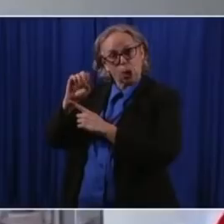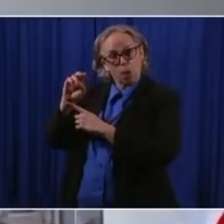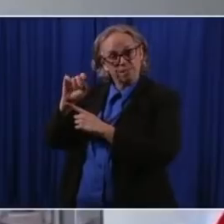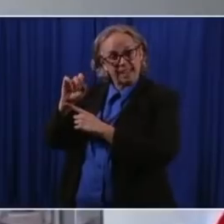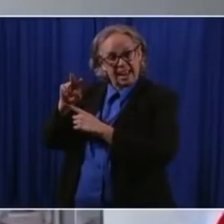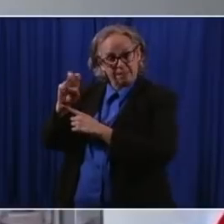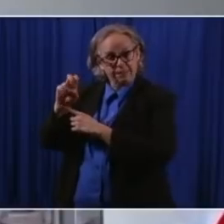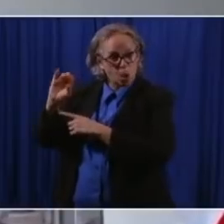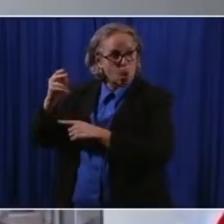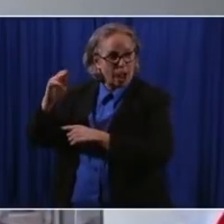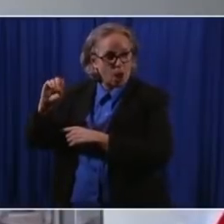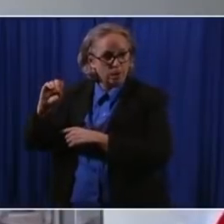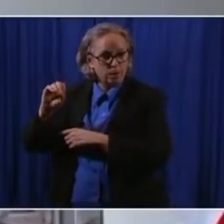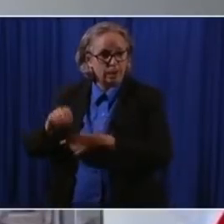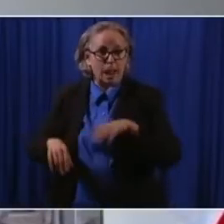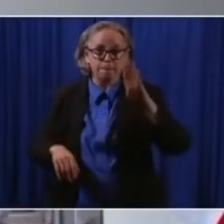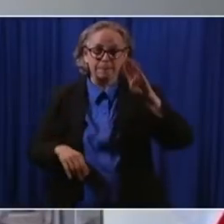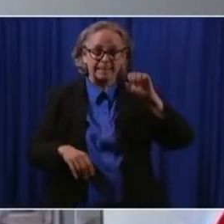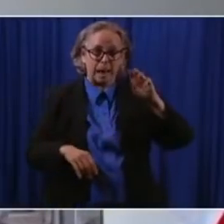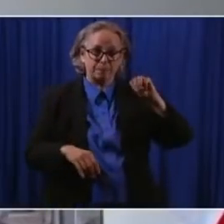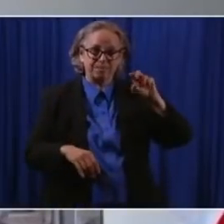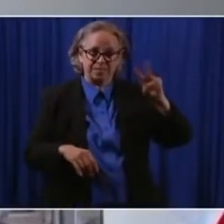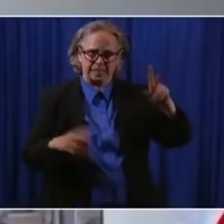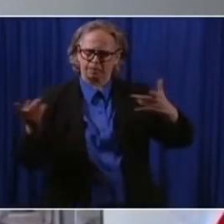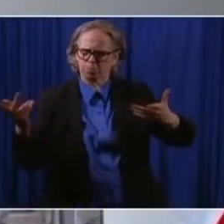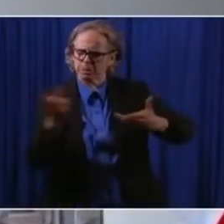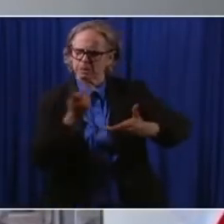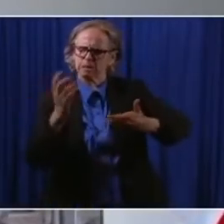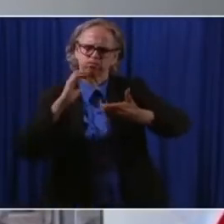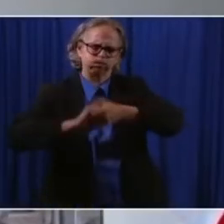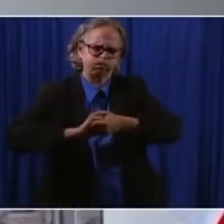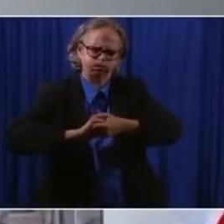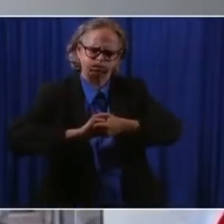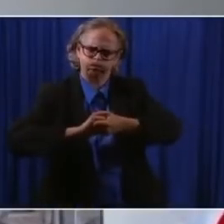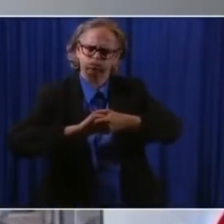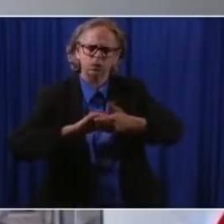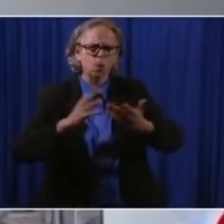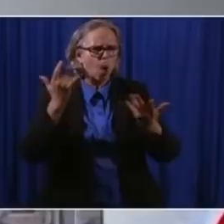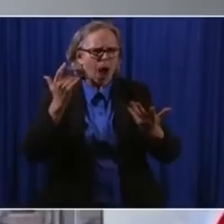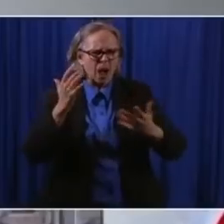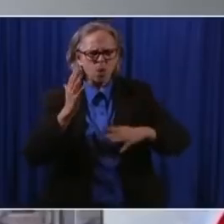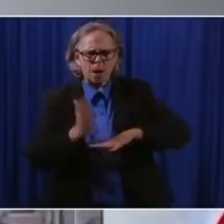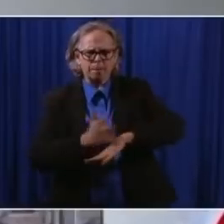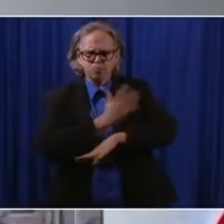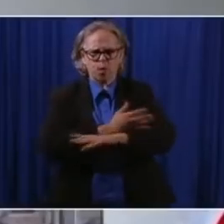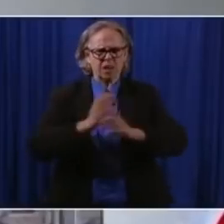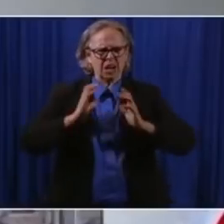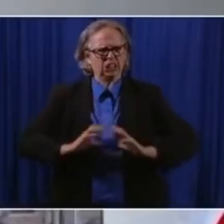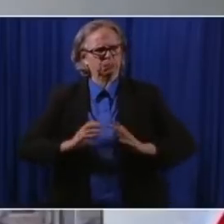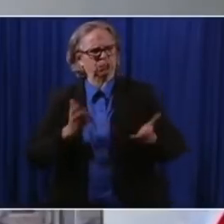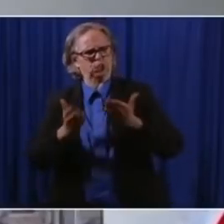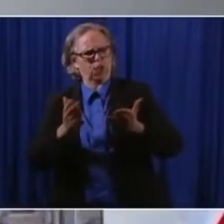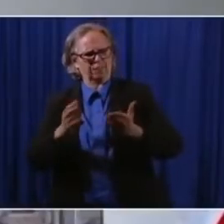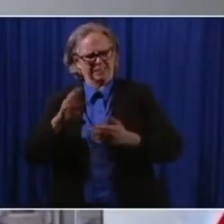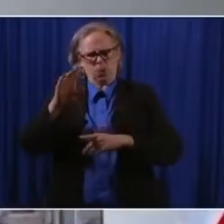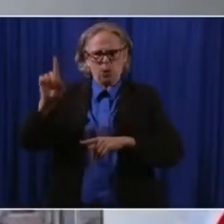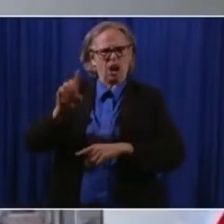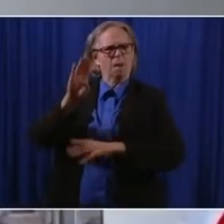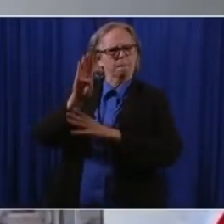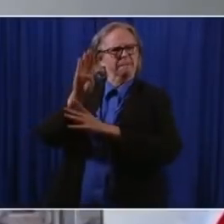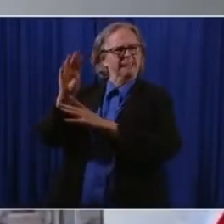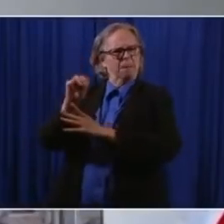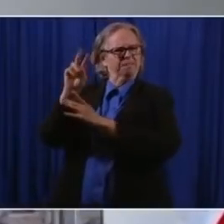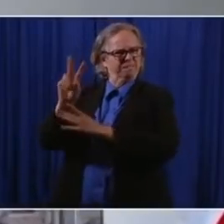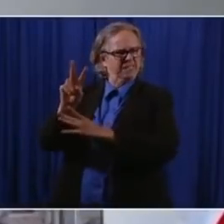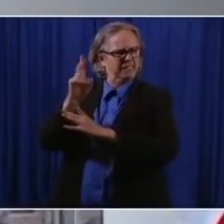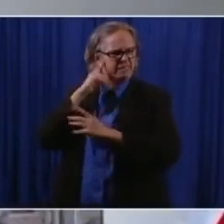working from the very beginning at improving the way that we serve our customers at the BMV. We have Get In Line Online, so